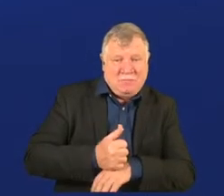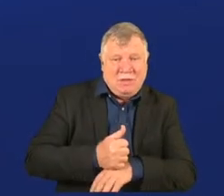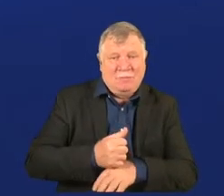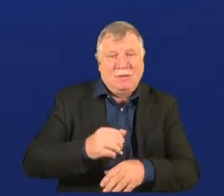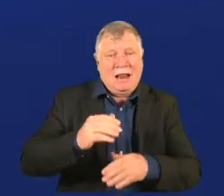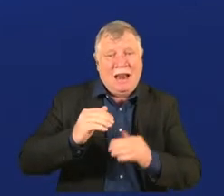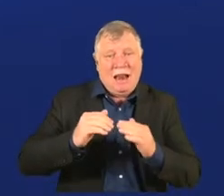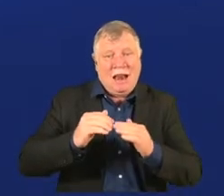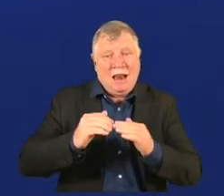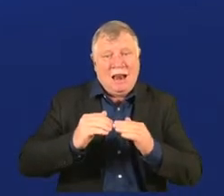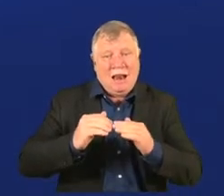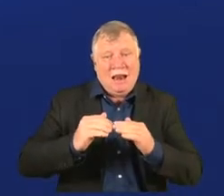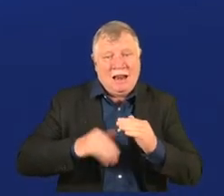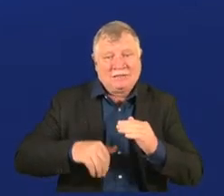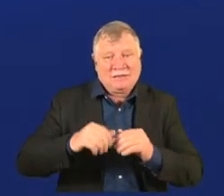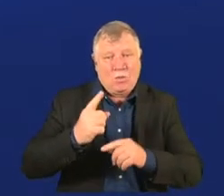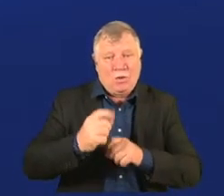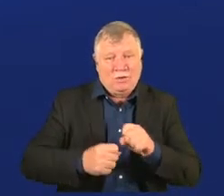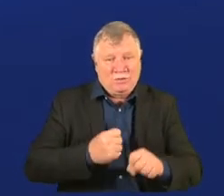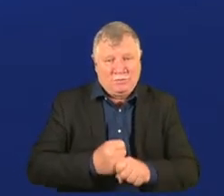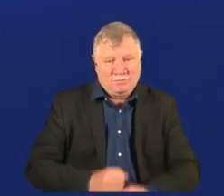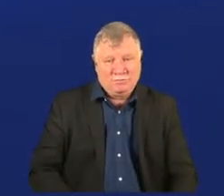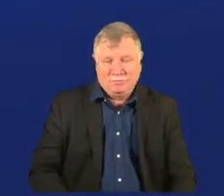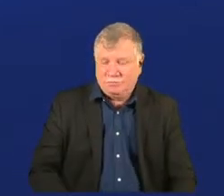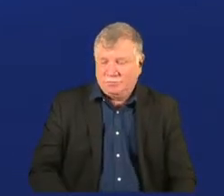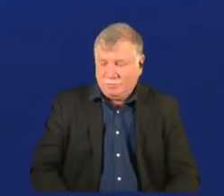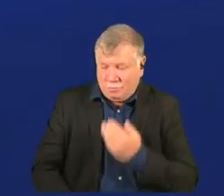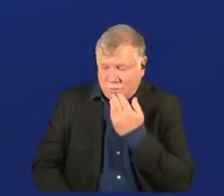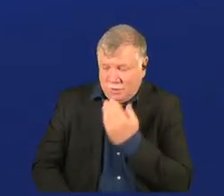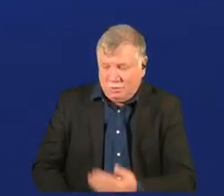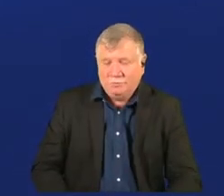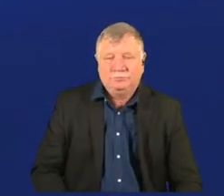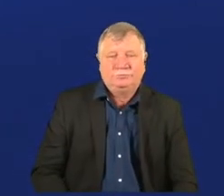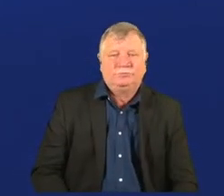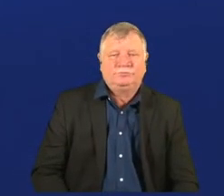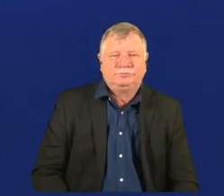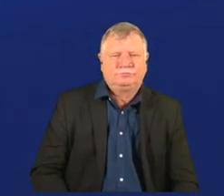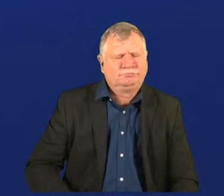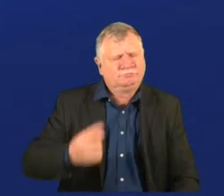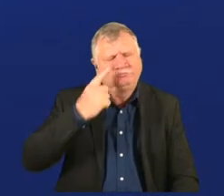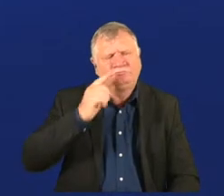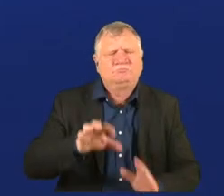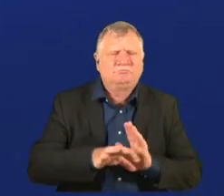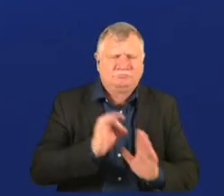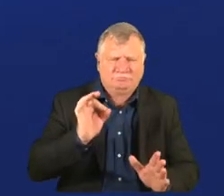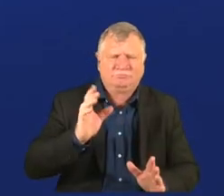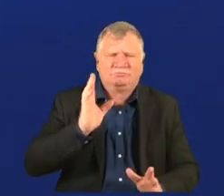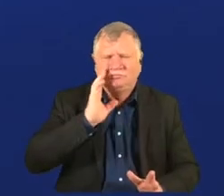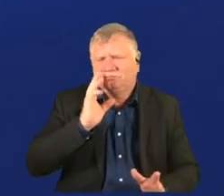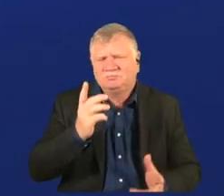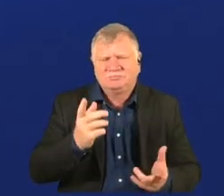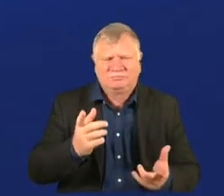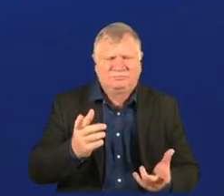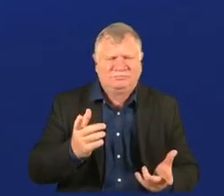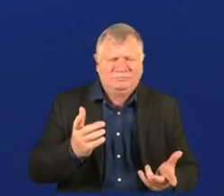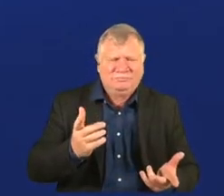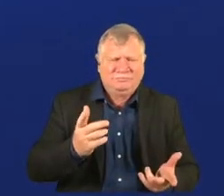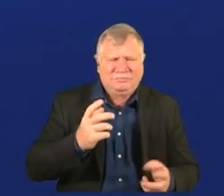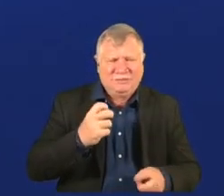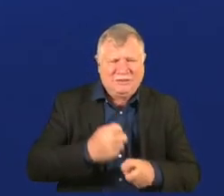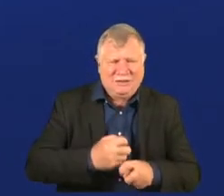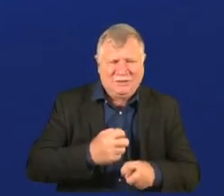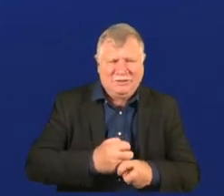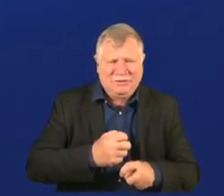year. Thank you. So let's talk about the findings. And yes, some of these findings might be a bit